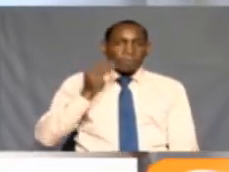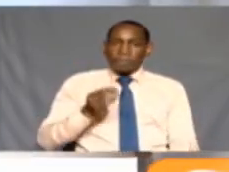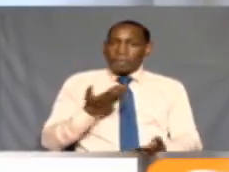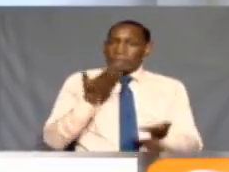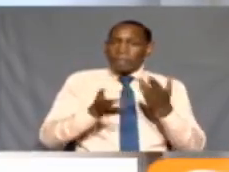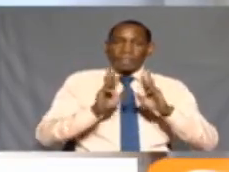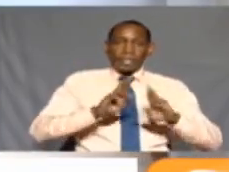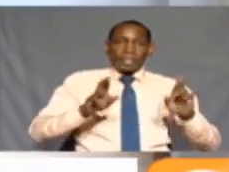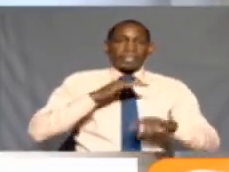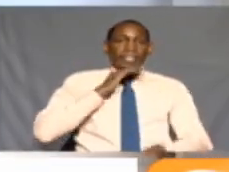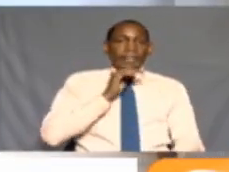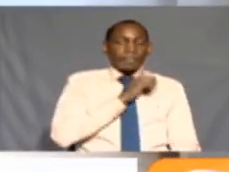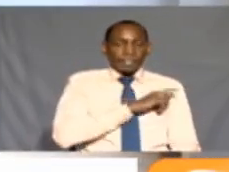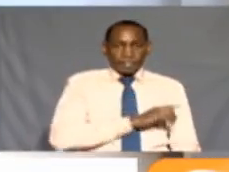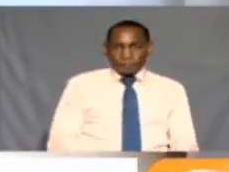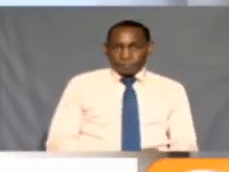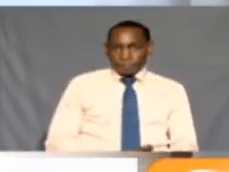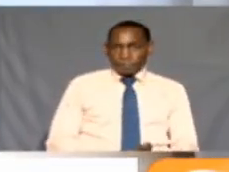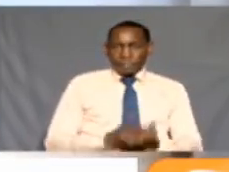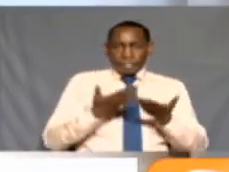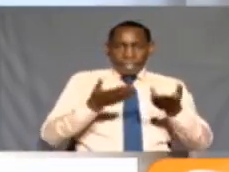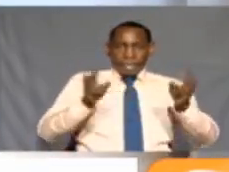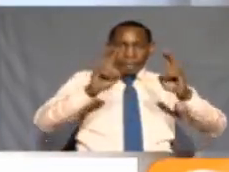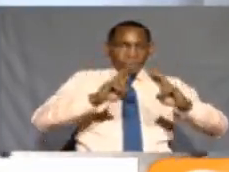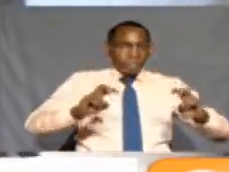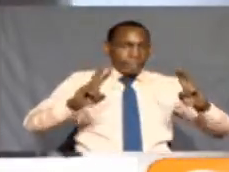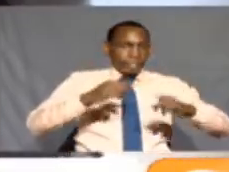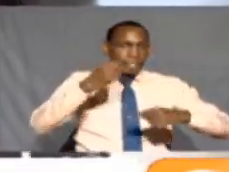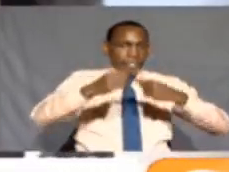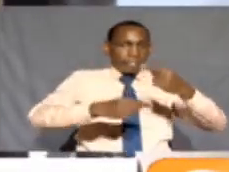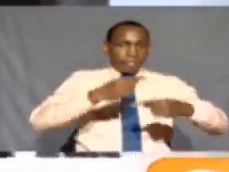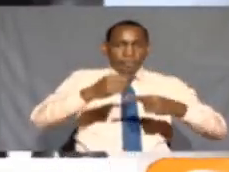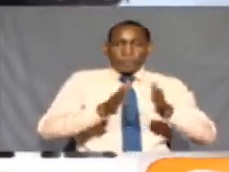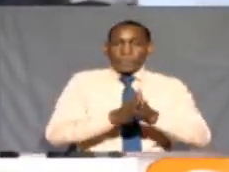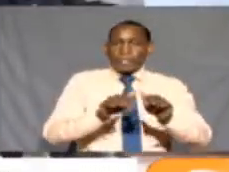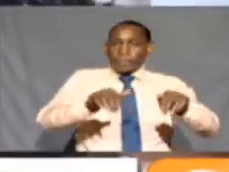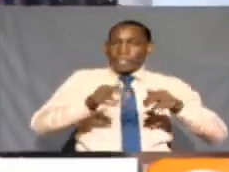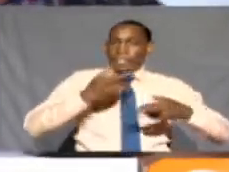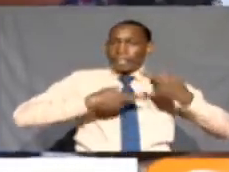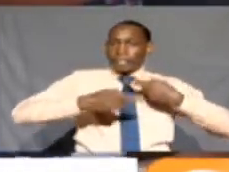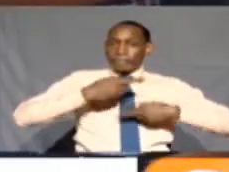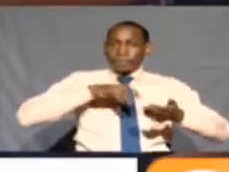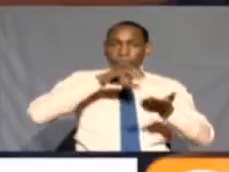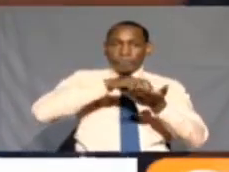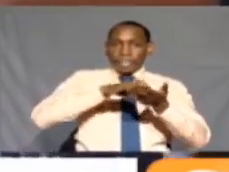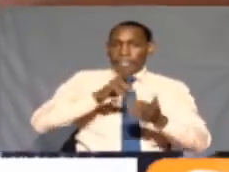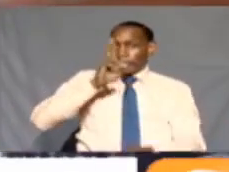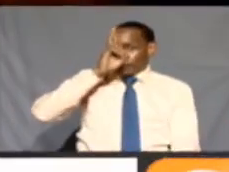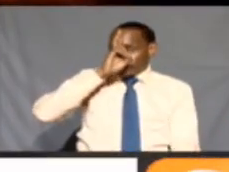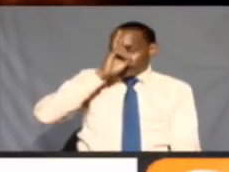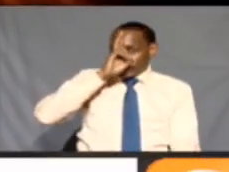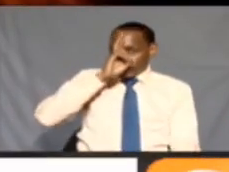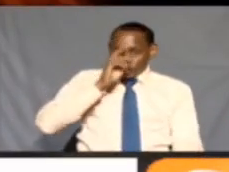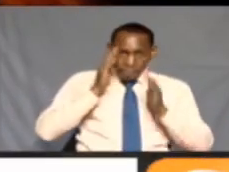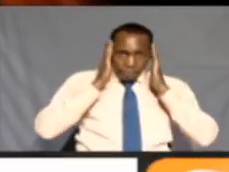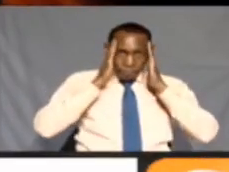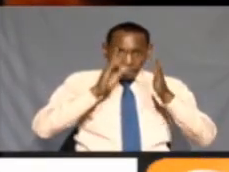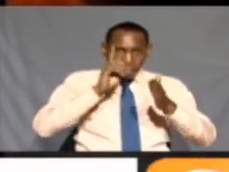already dead. And as investigations continue and an impending review of the case, the detectives will be keen